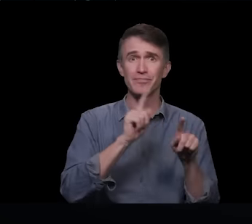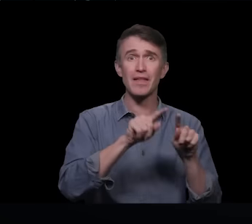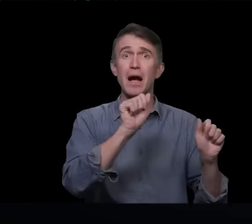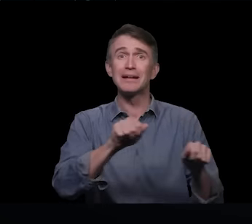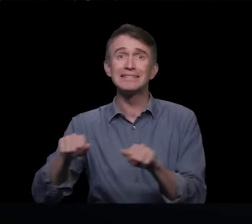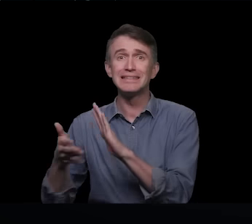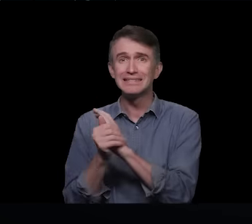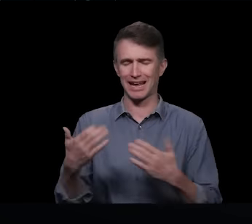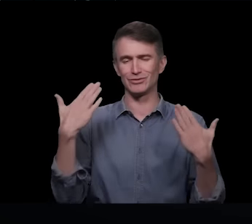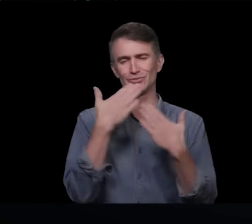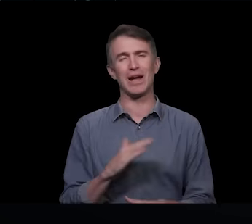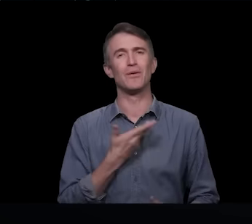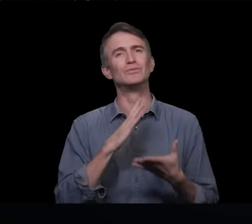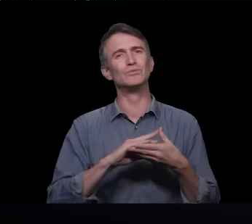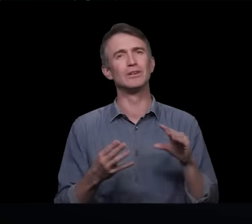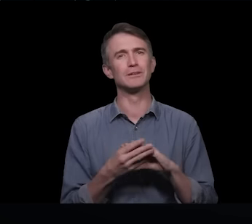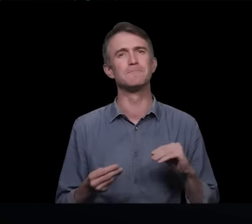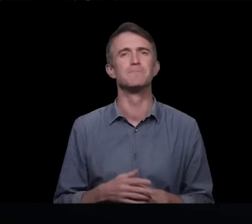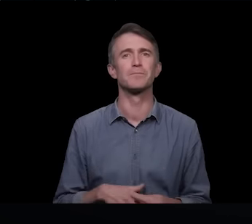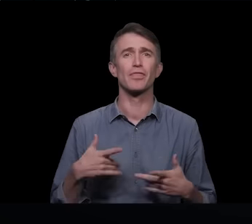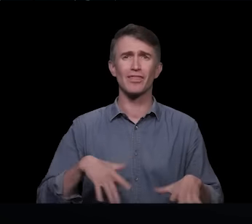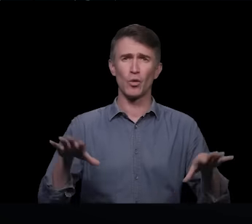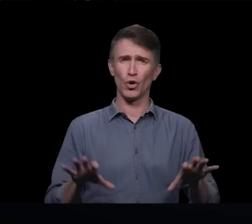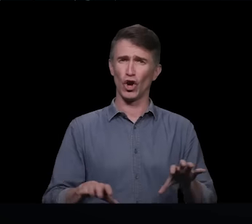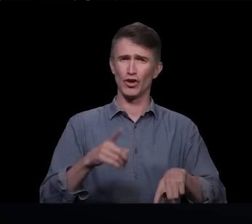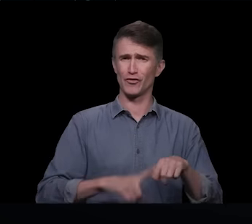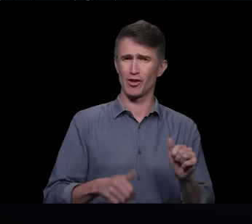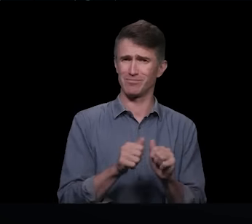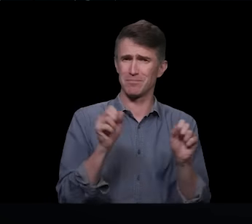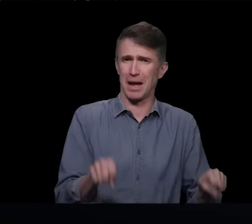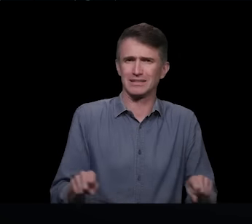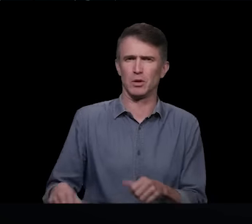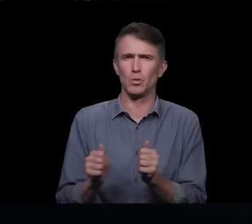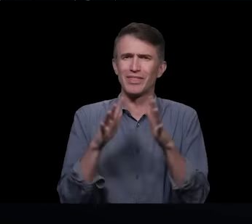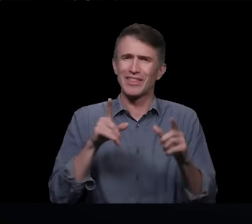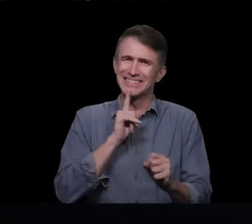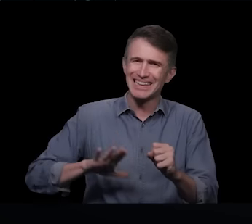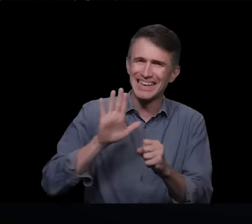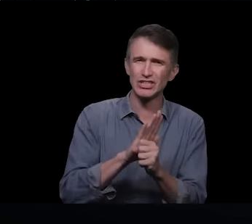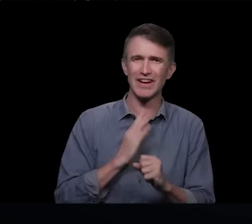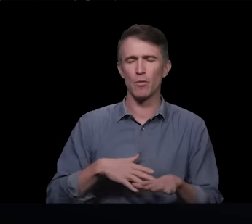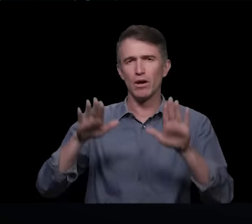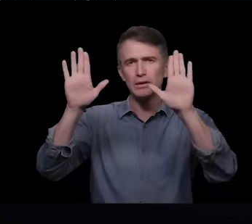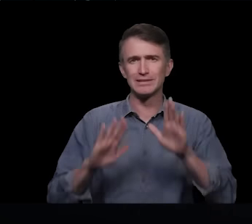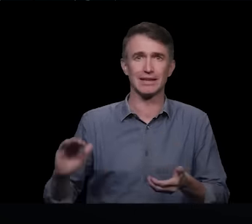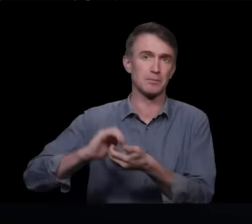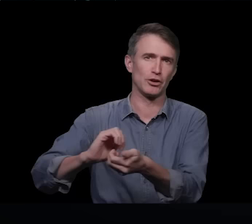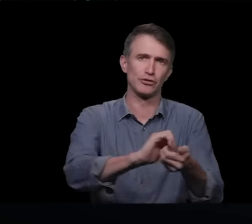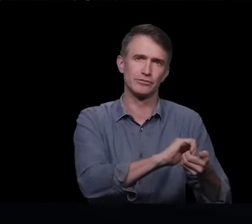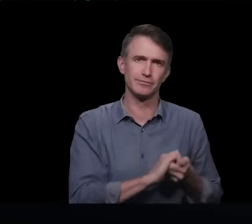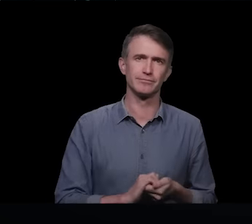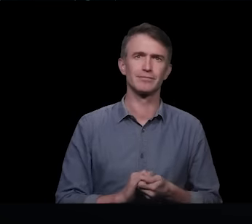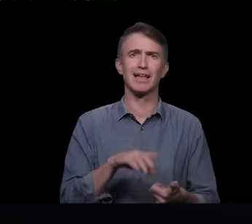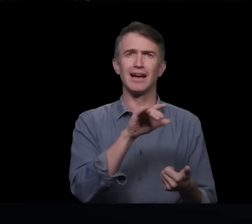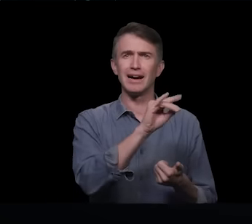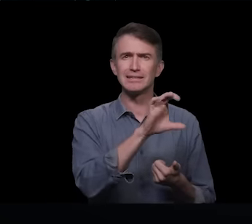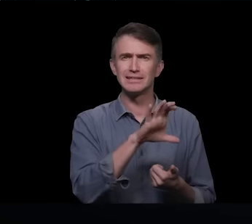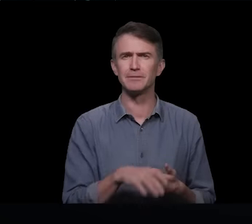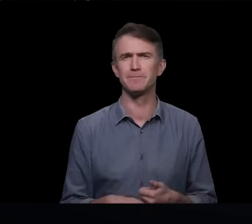of ability, can enjoy our stories. This work wouldn't have been possible without the dedication of our outstanding partners.